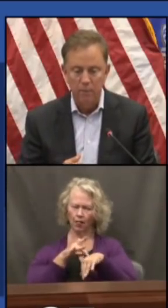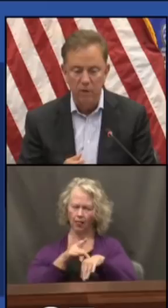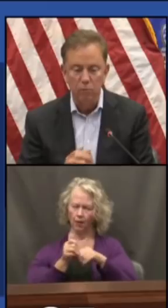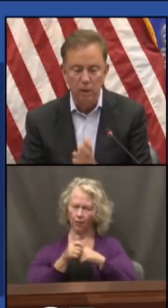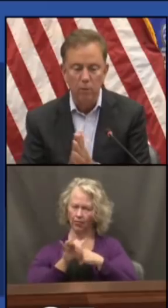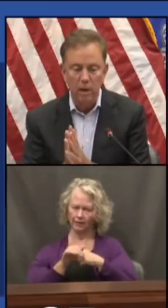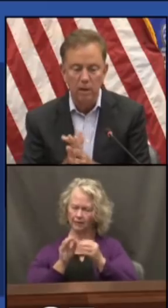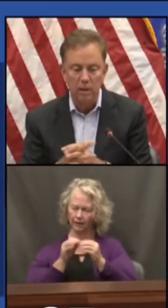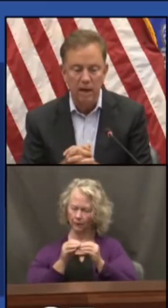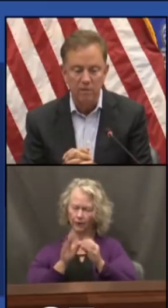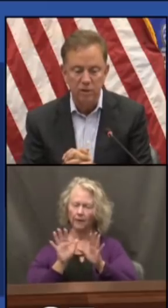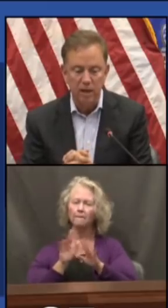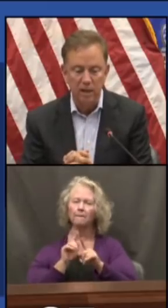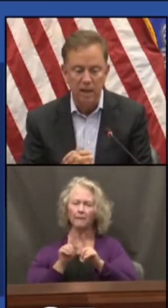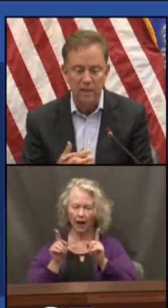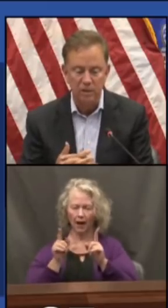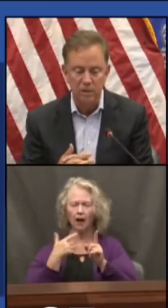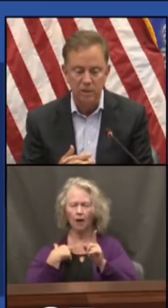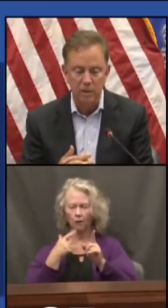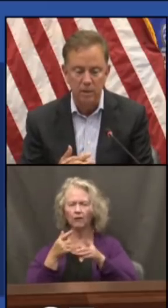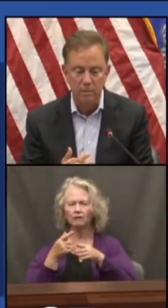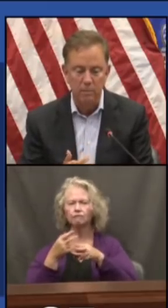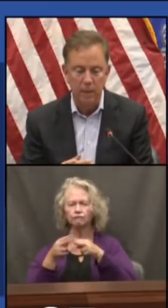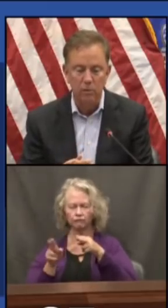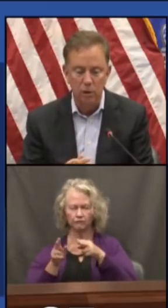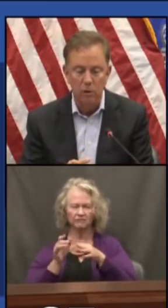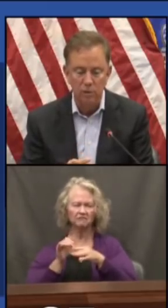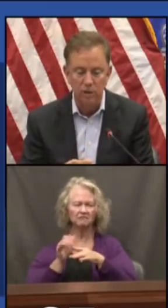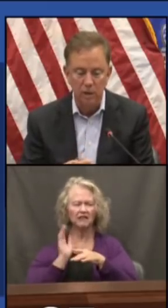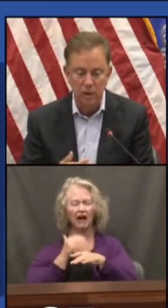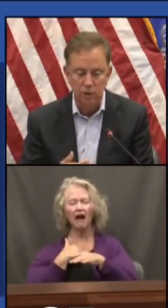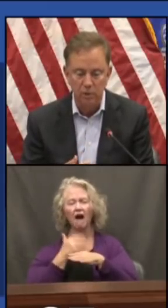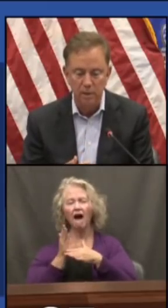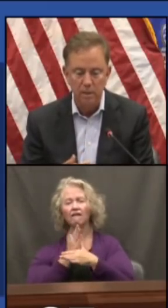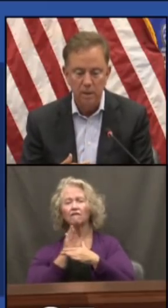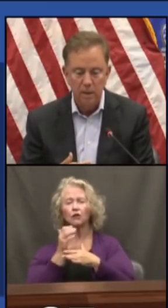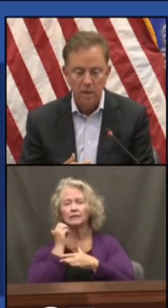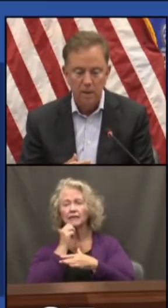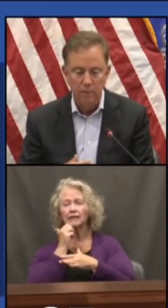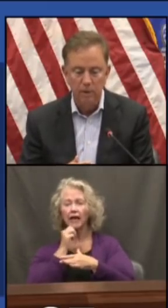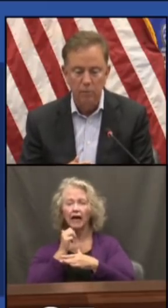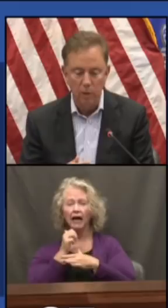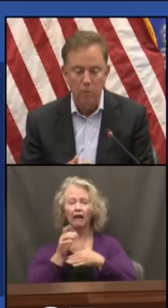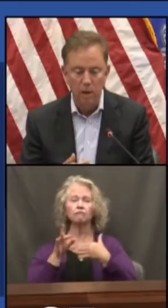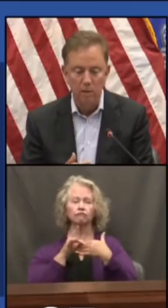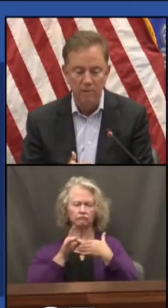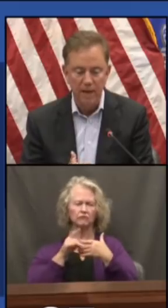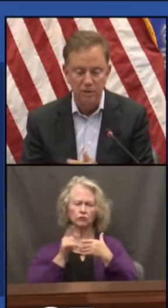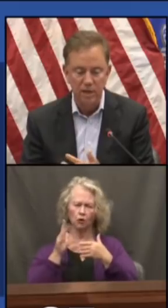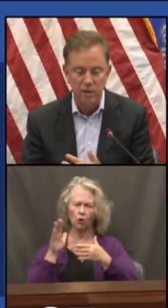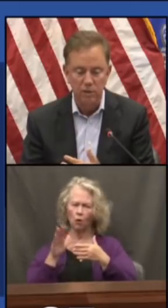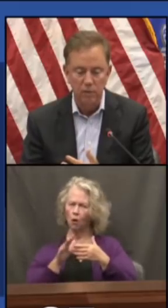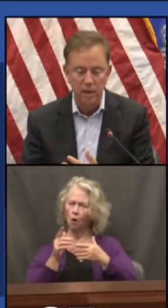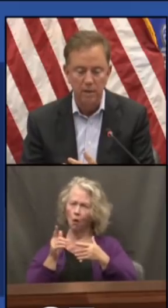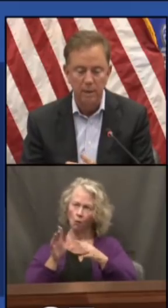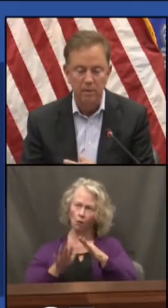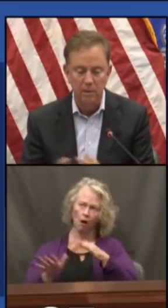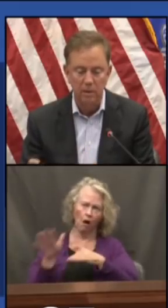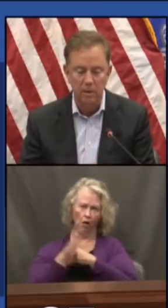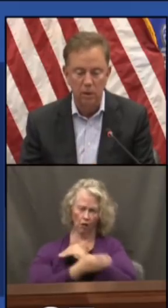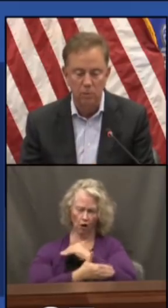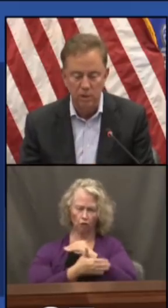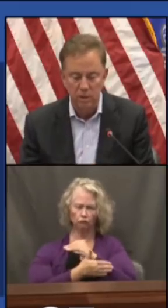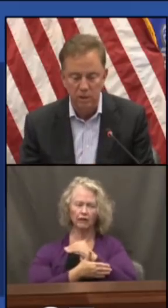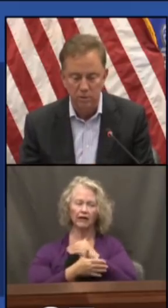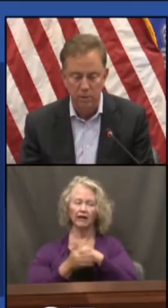We've done really well in average daily cases, about the lowest in the country. We've done really well on vaccination rate, about